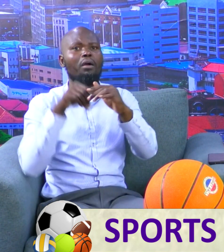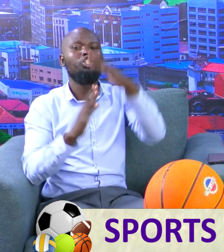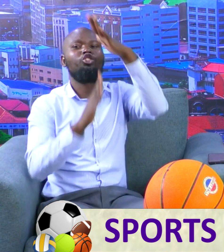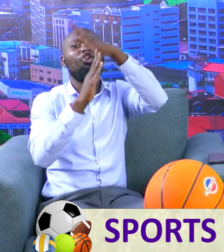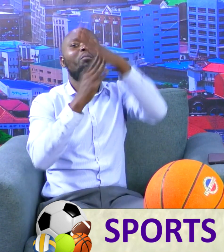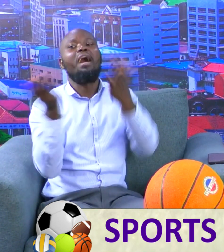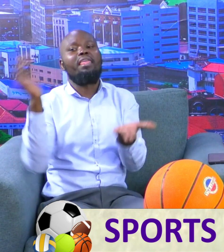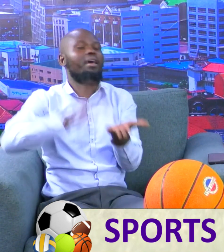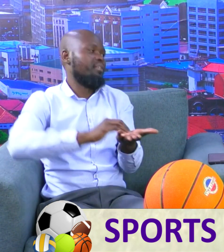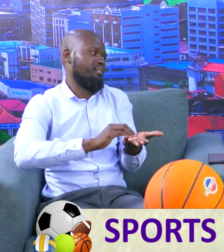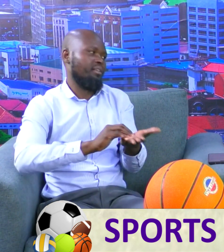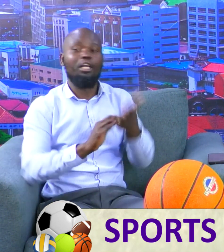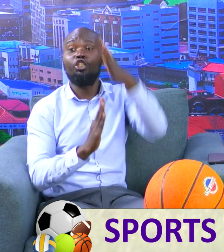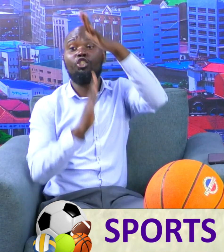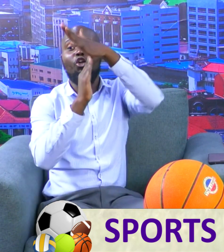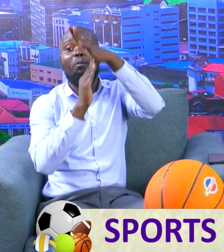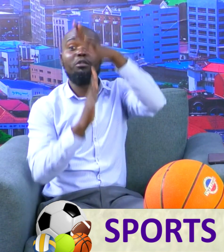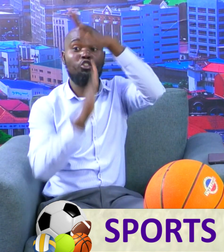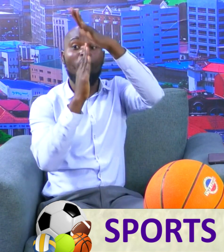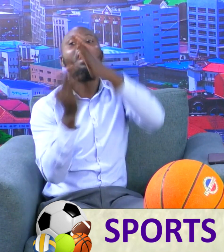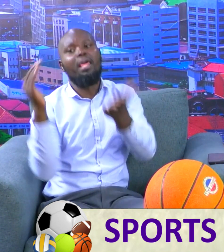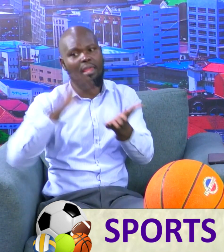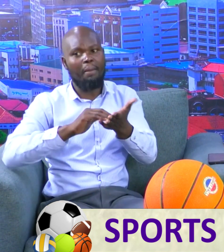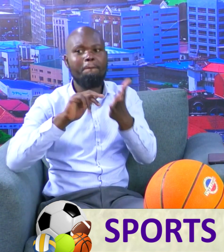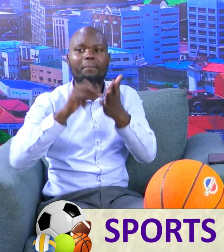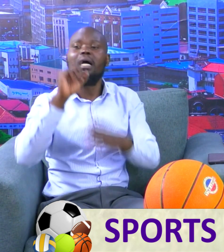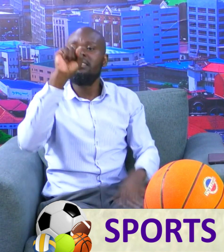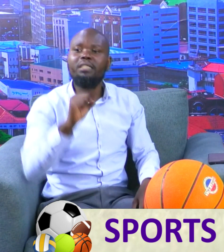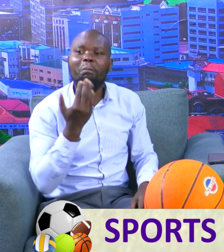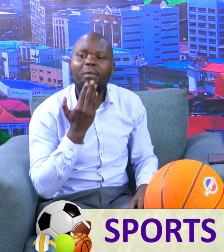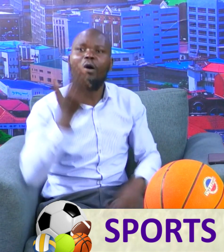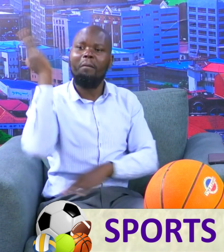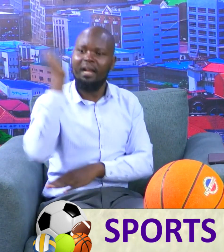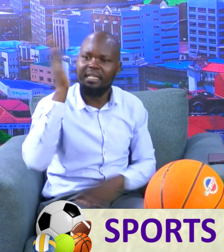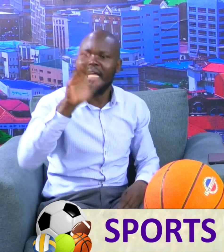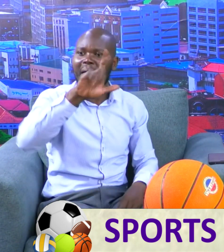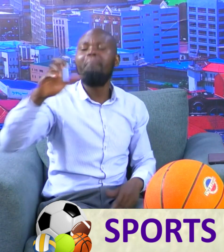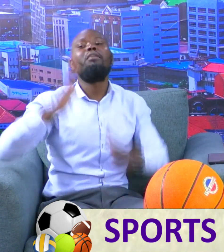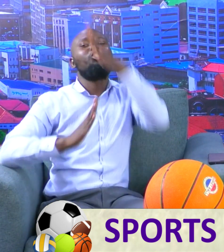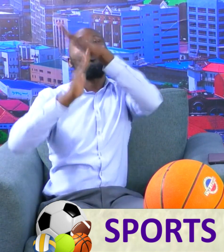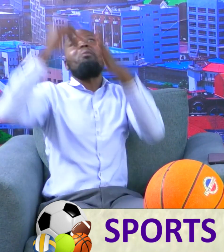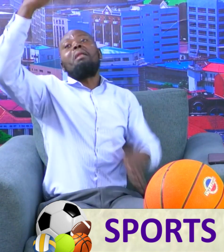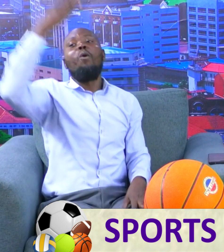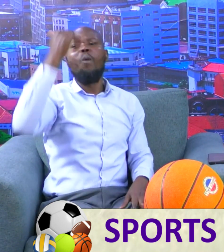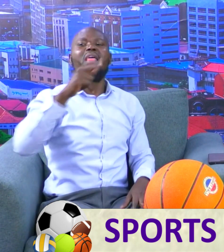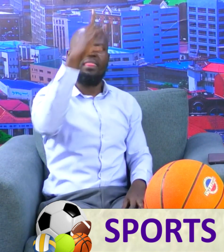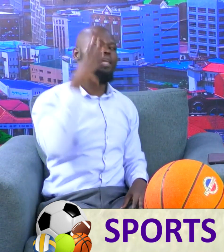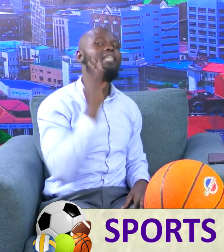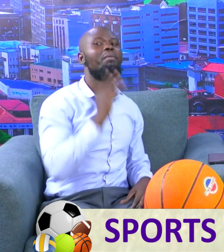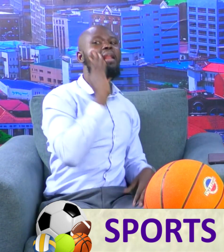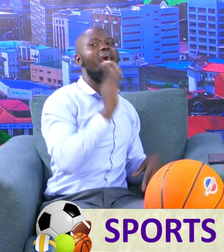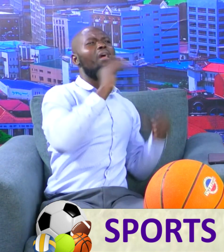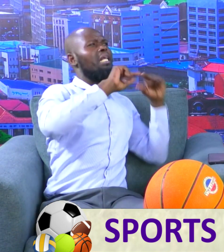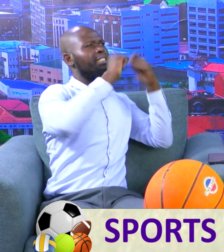have been relegated, they've gone back to the same position that these three have been promoted from. Right.